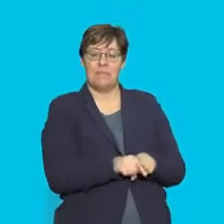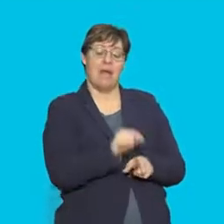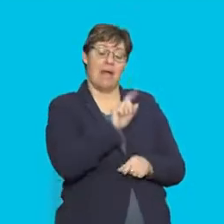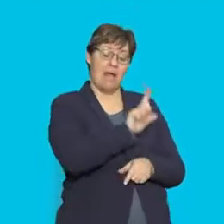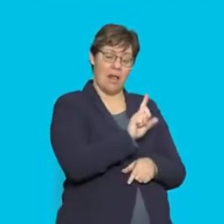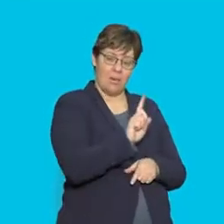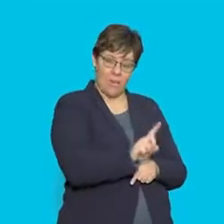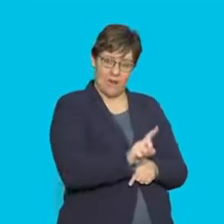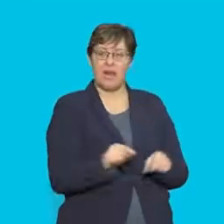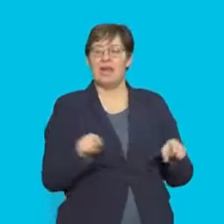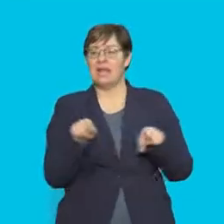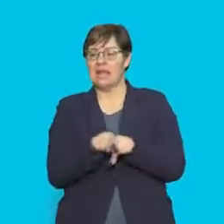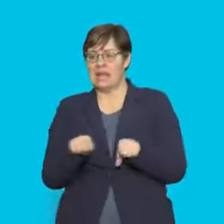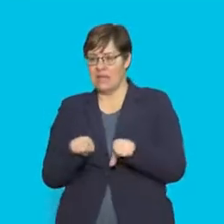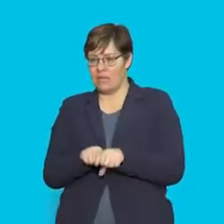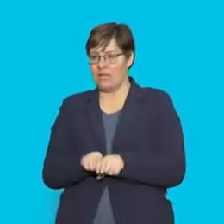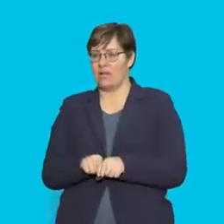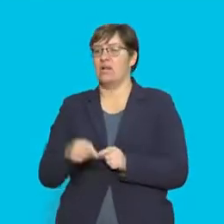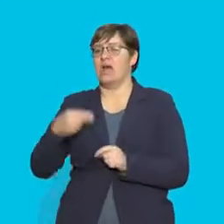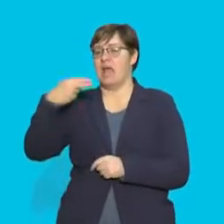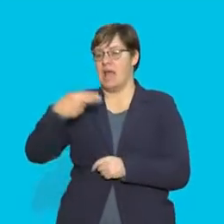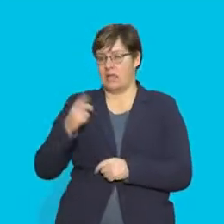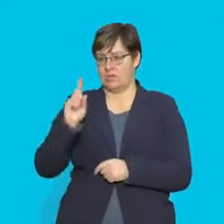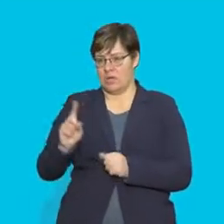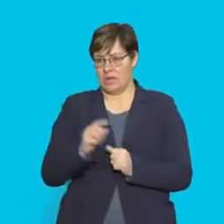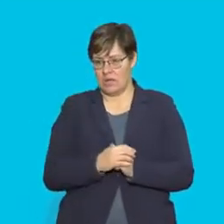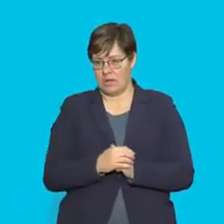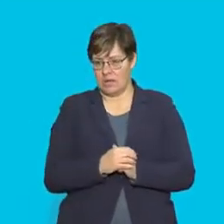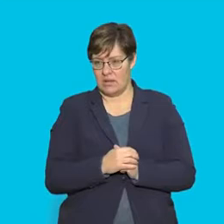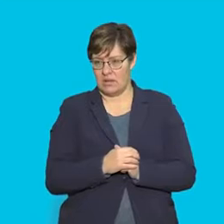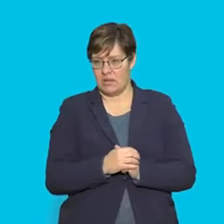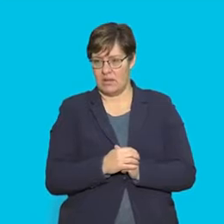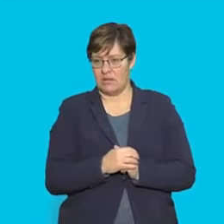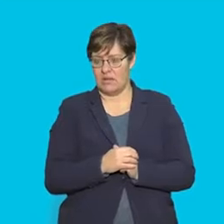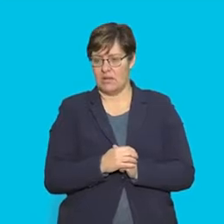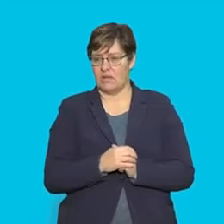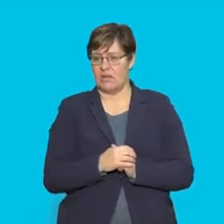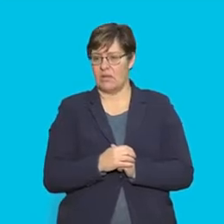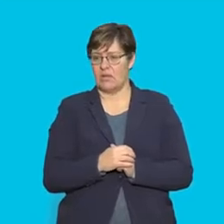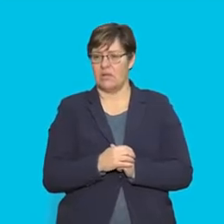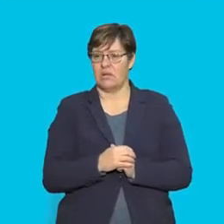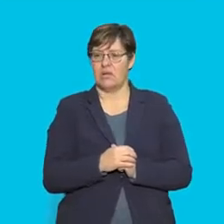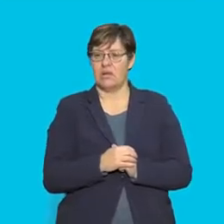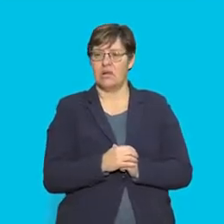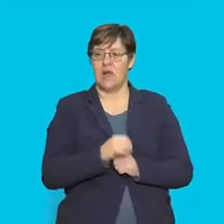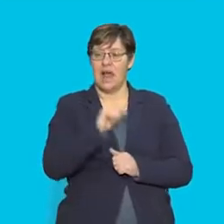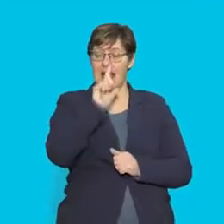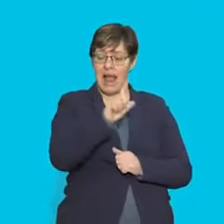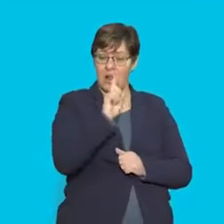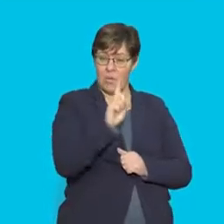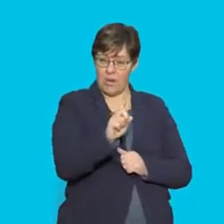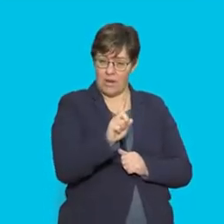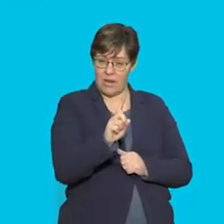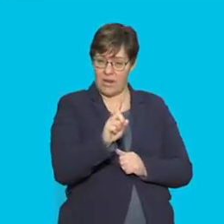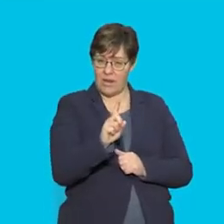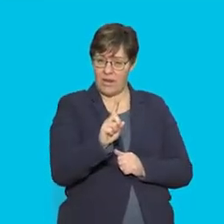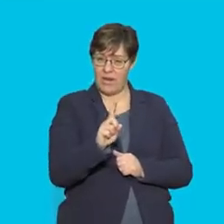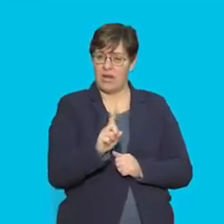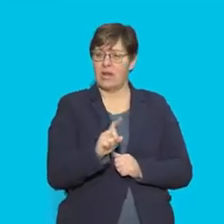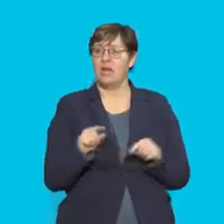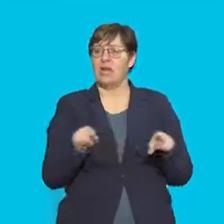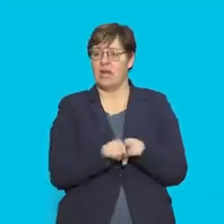that L1 is equals to H1, right? But L1 is equals